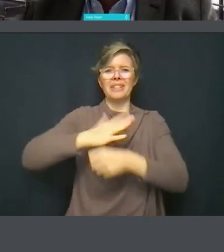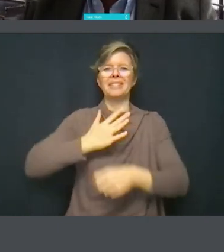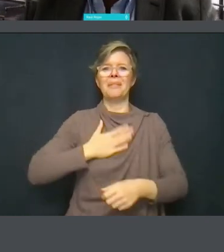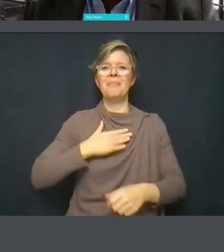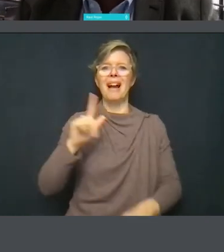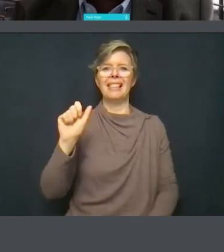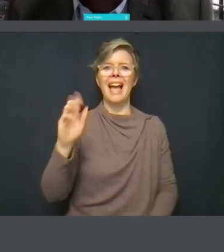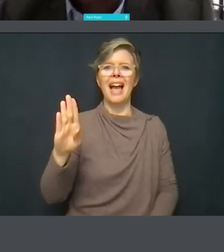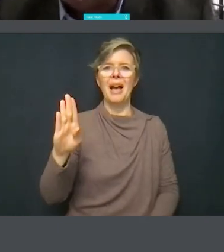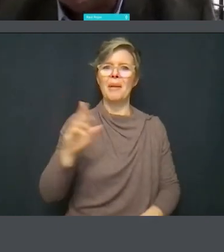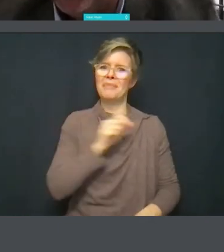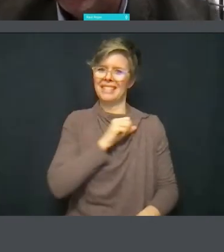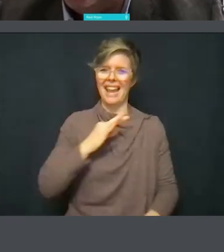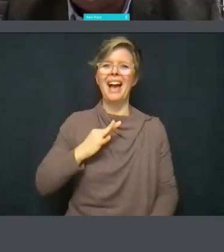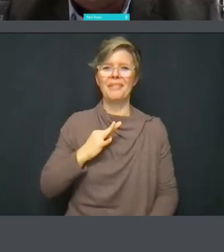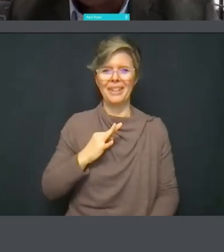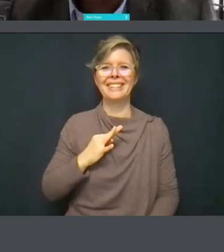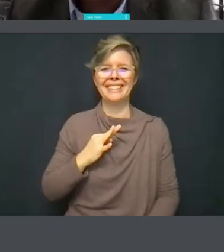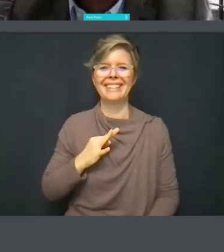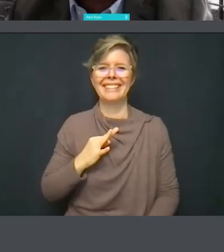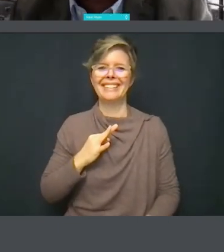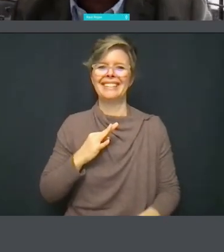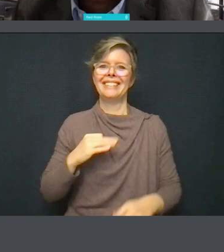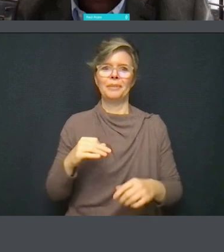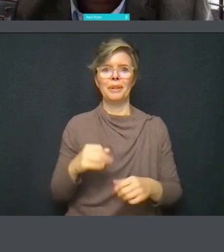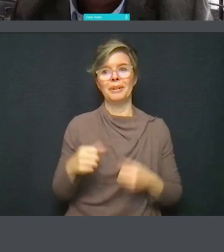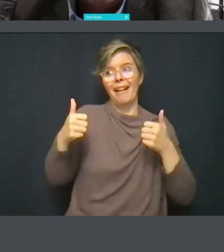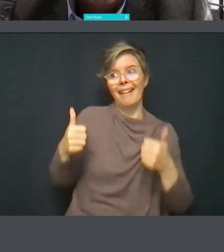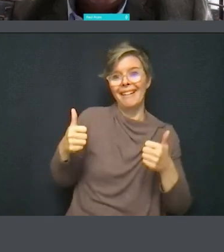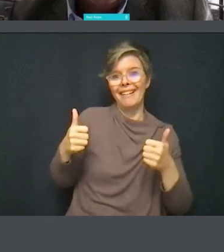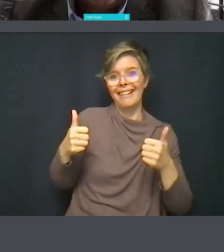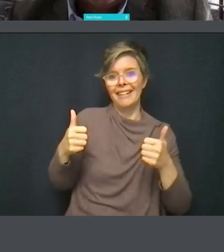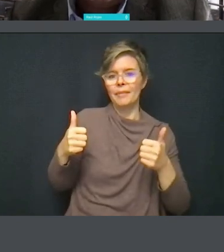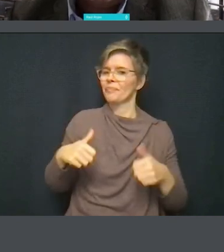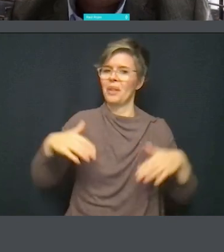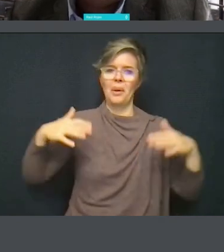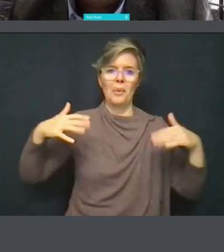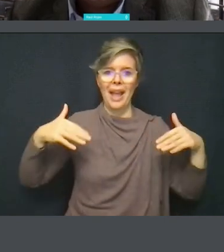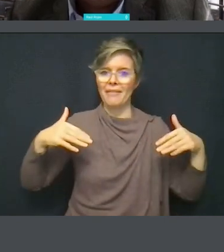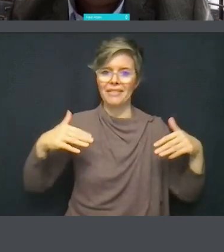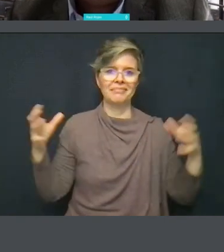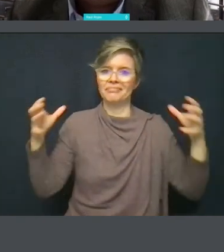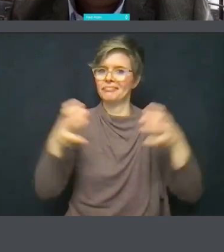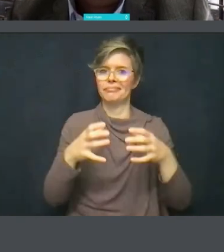we haven't been able to do, but hopefully in the near future.